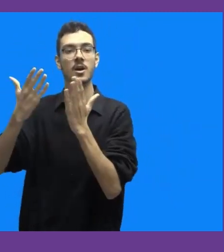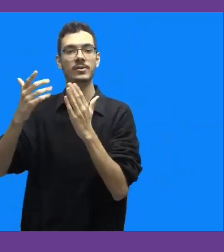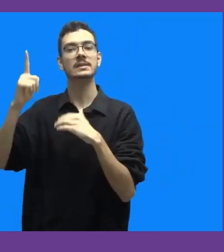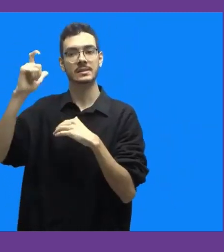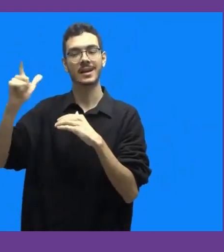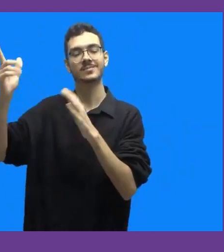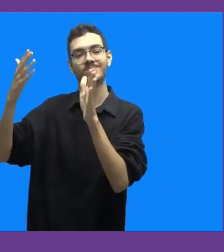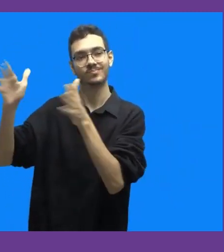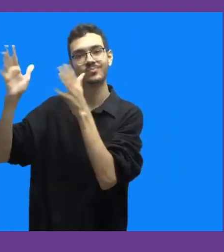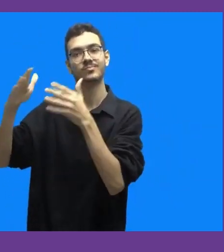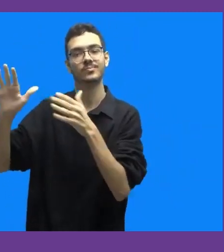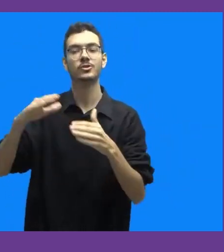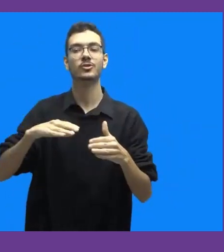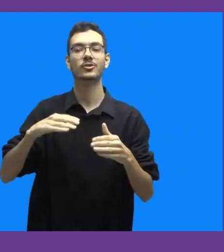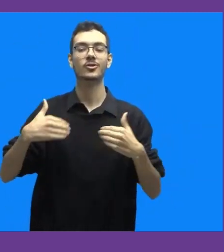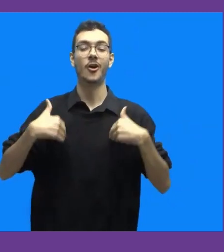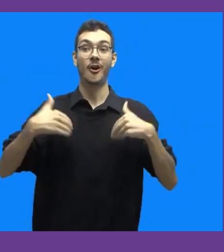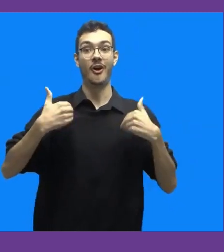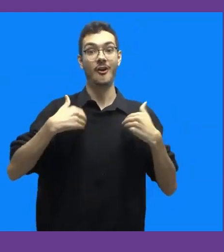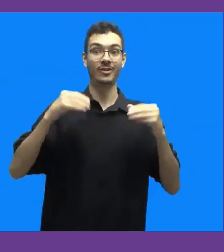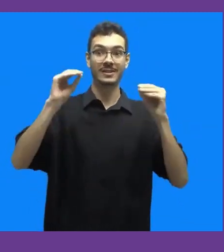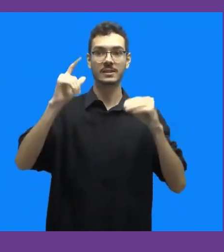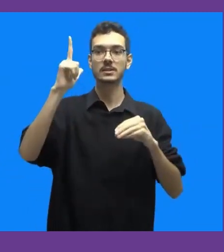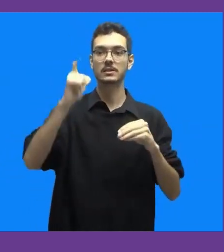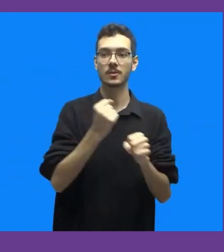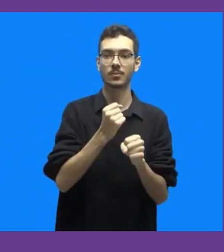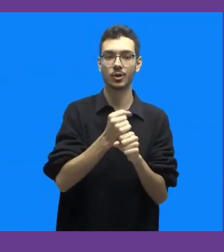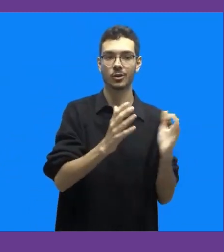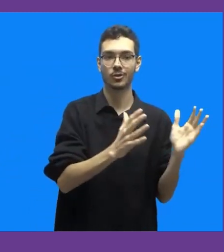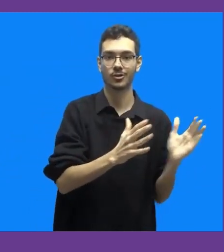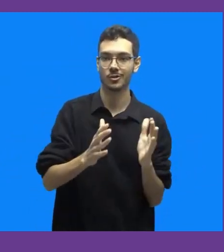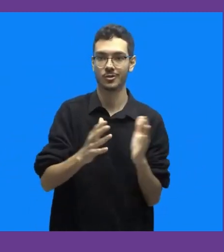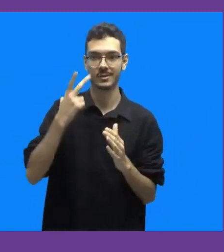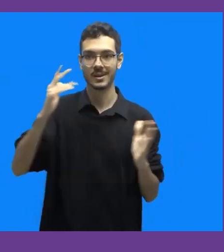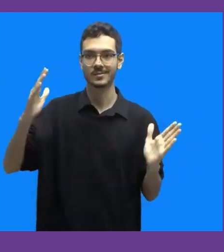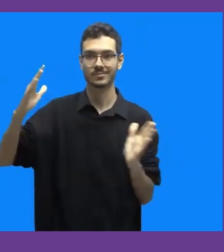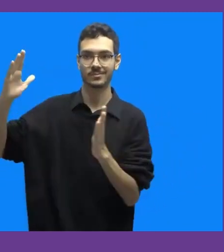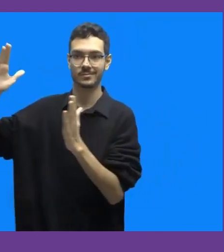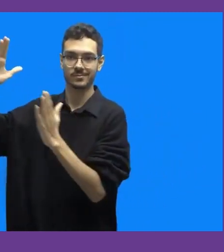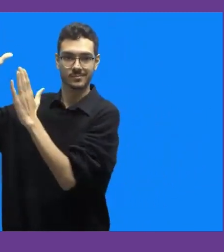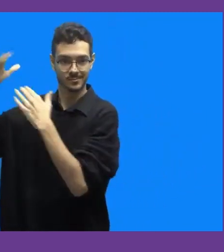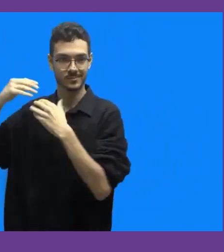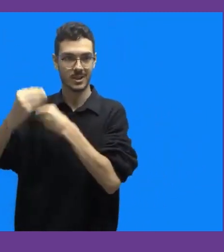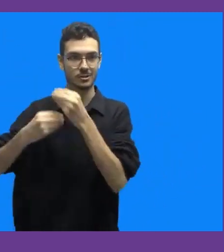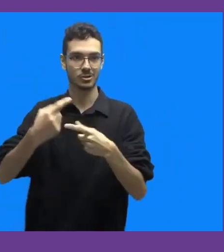these subjects is also something that we are investing, which is also interesting.